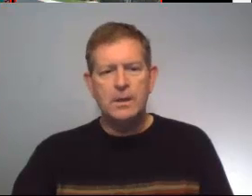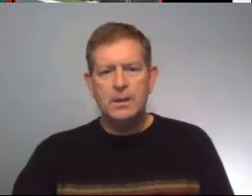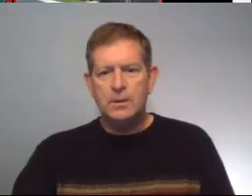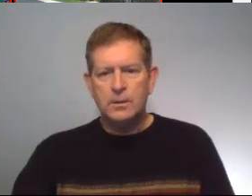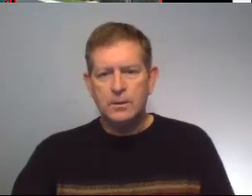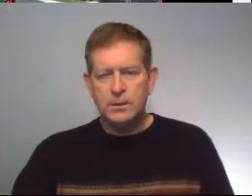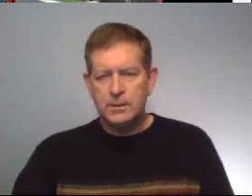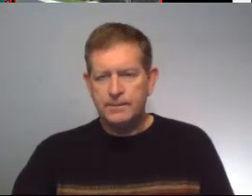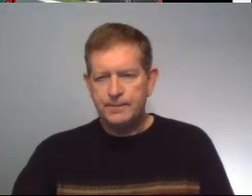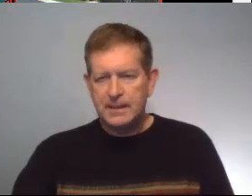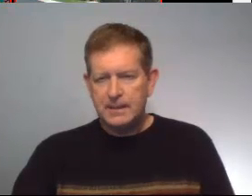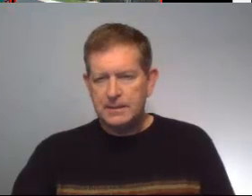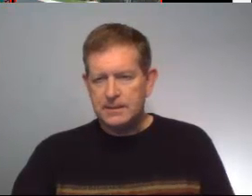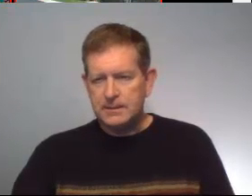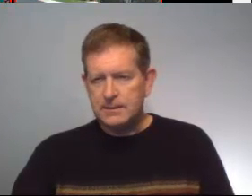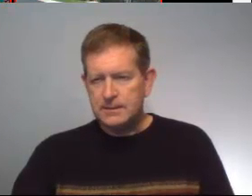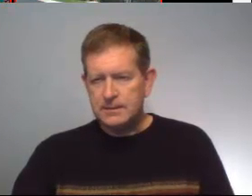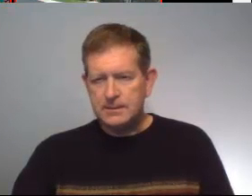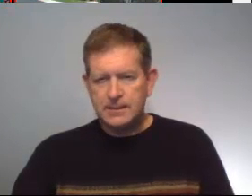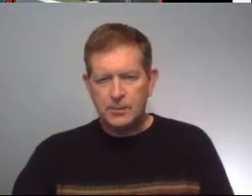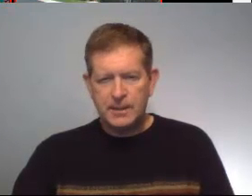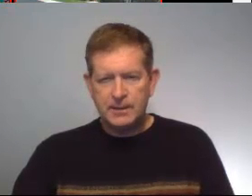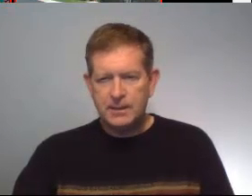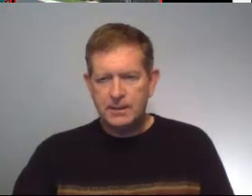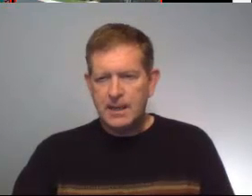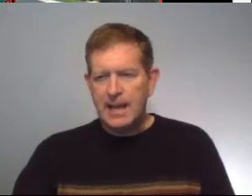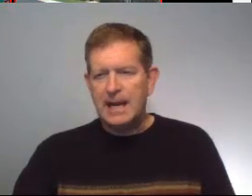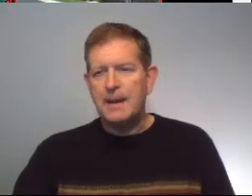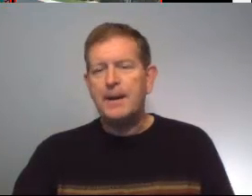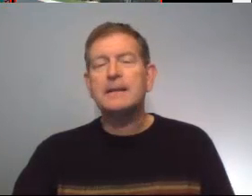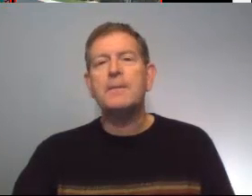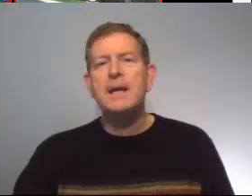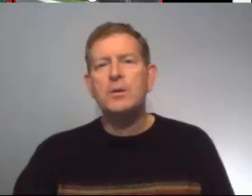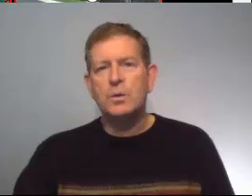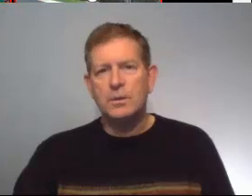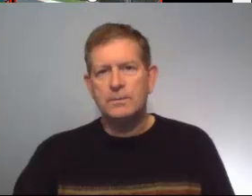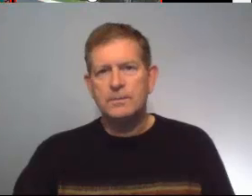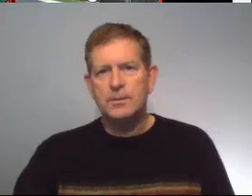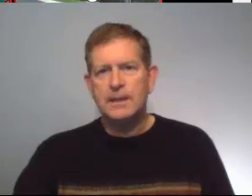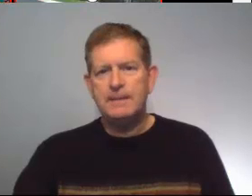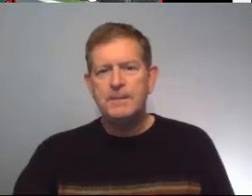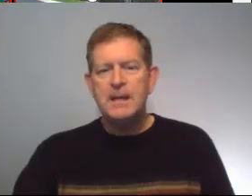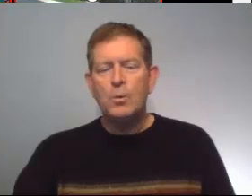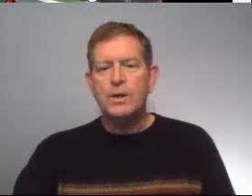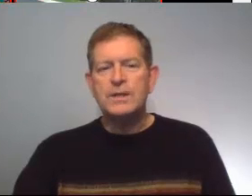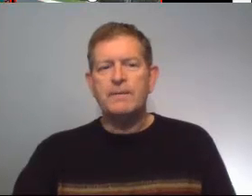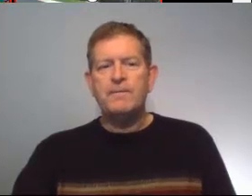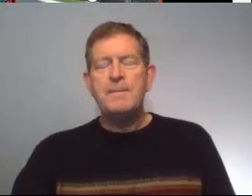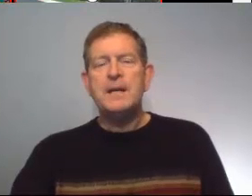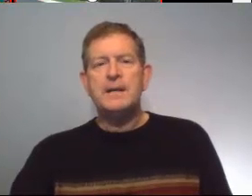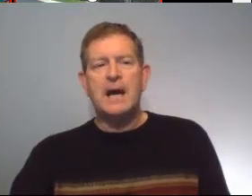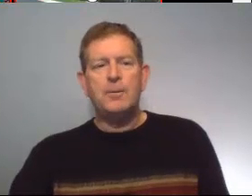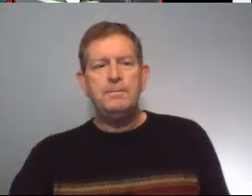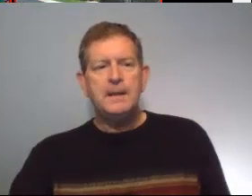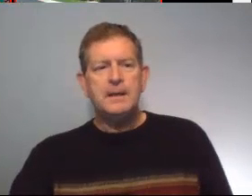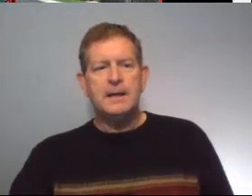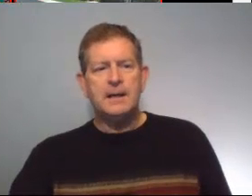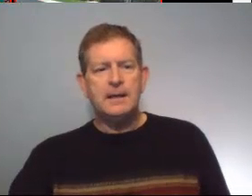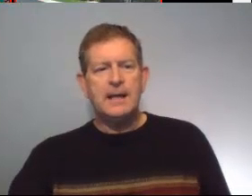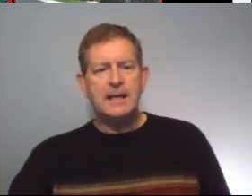pescado. Or, help me out here, el apartamento, Okay, whereas a feminine